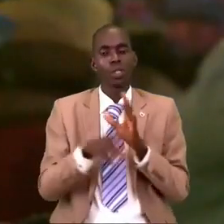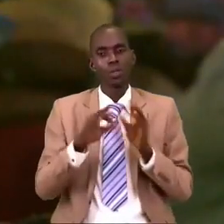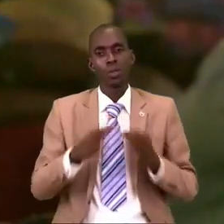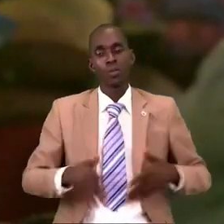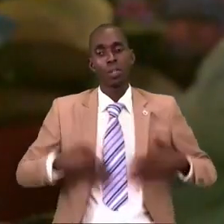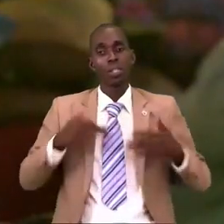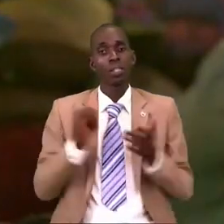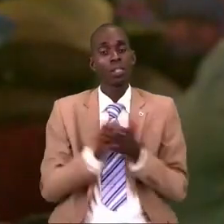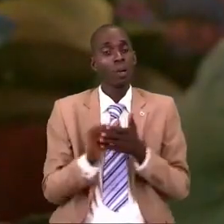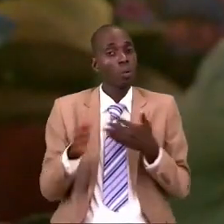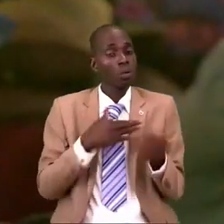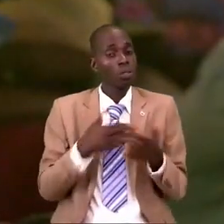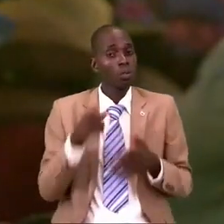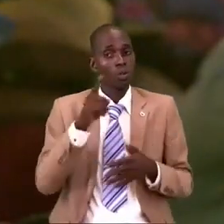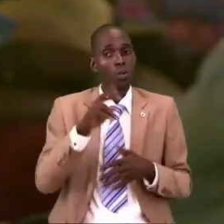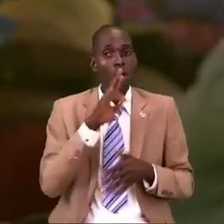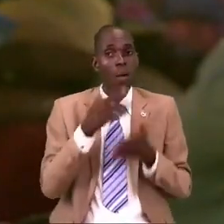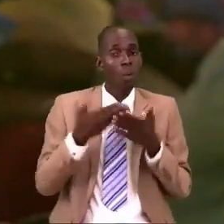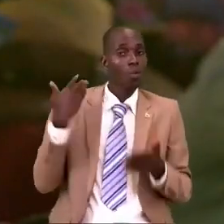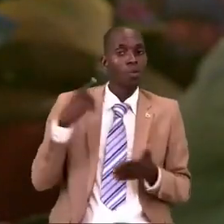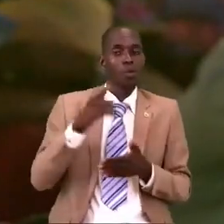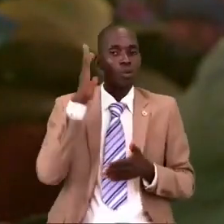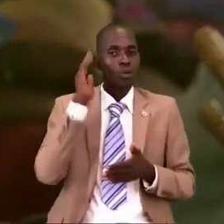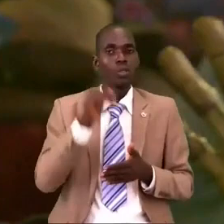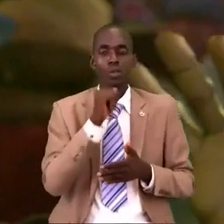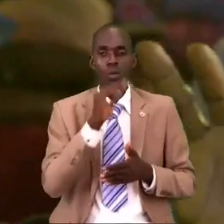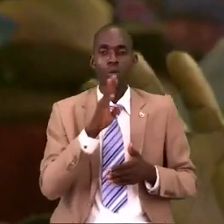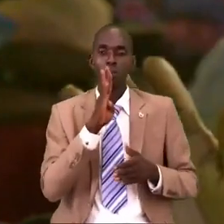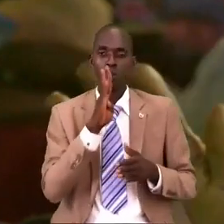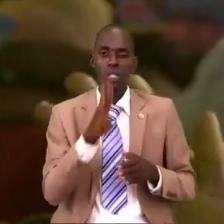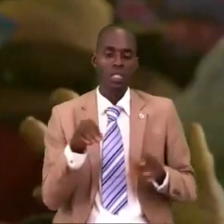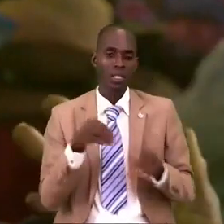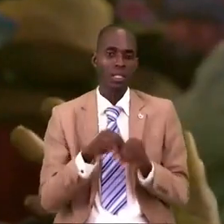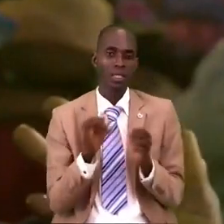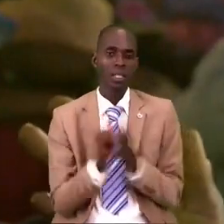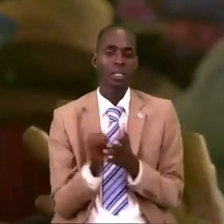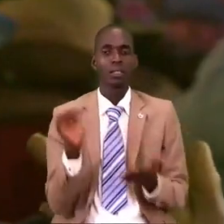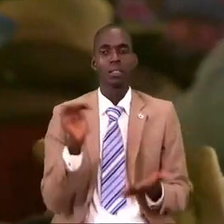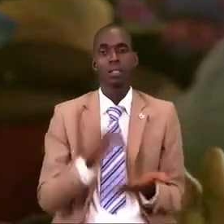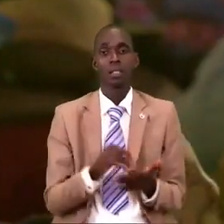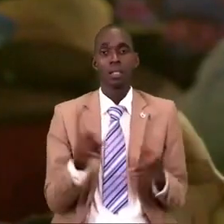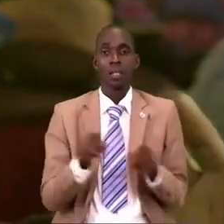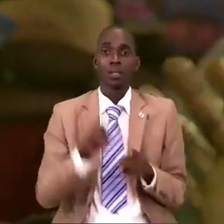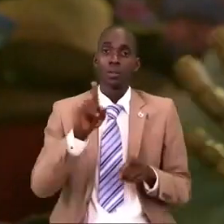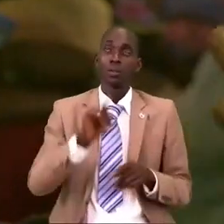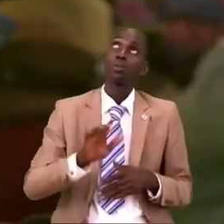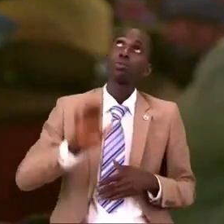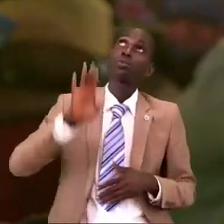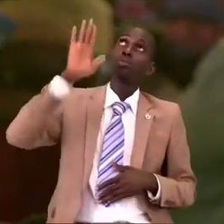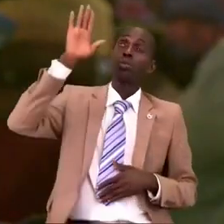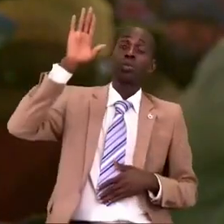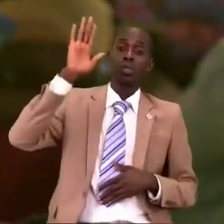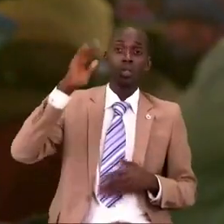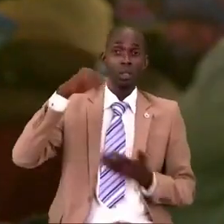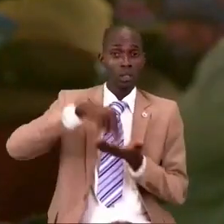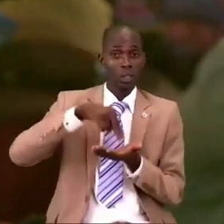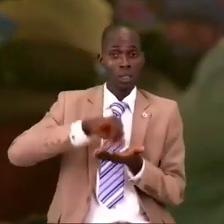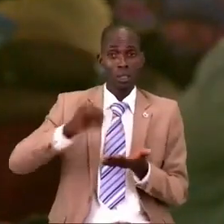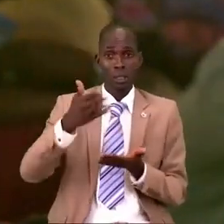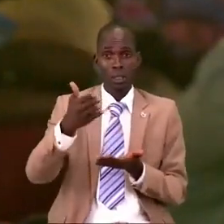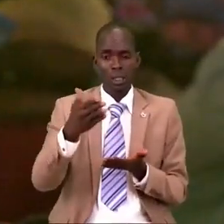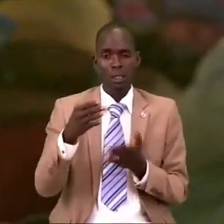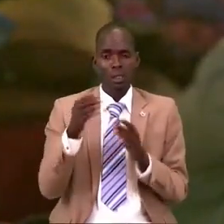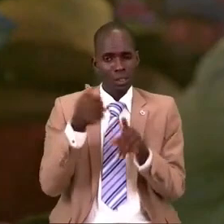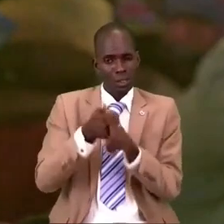Lord and say, Lord, I know I'm a sinner. I cannot save myself. The good works I try